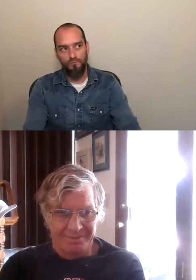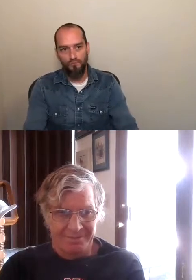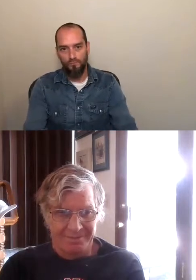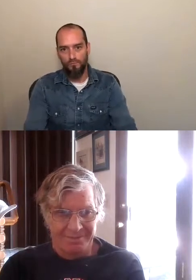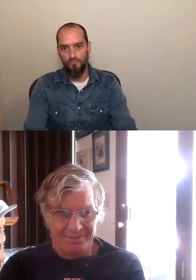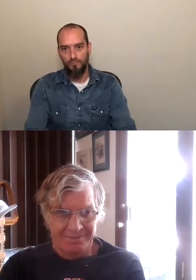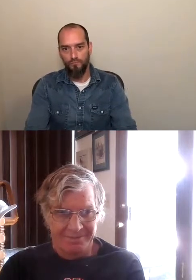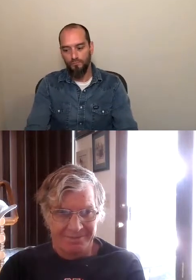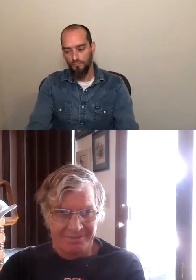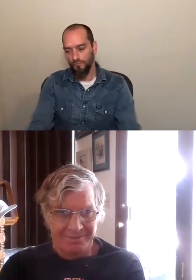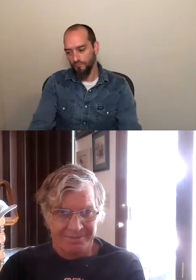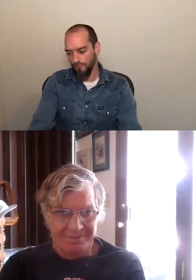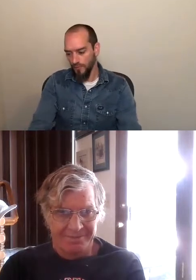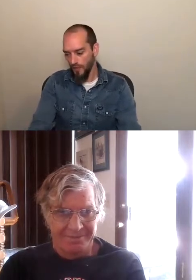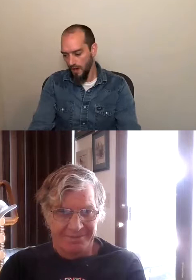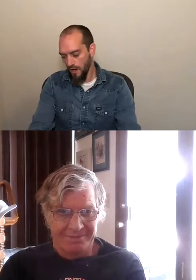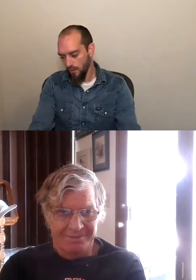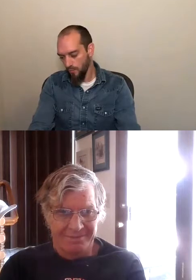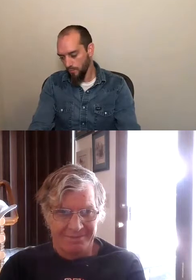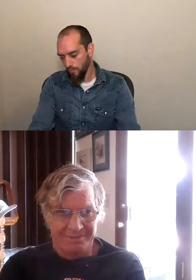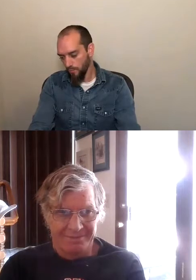you, how could they do that?